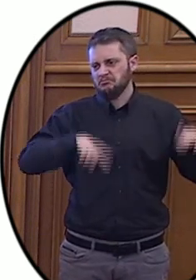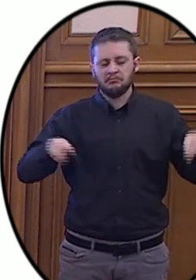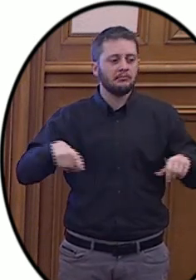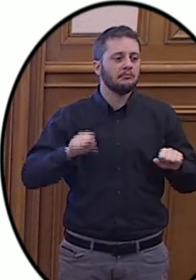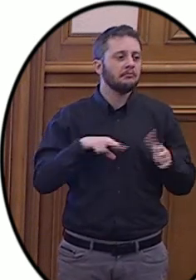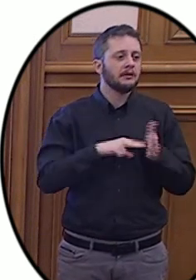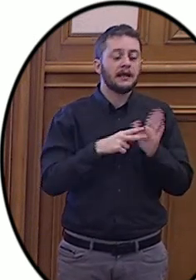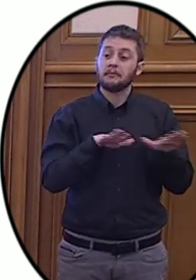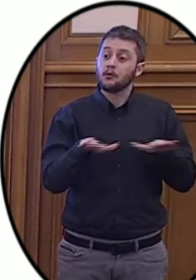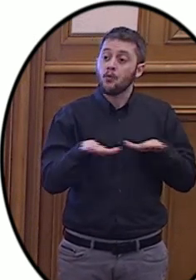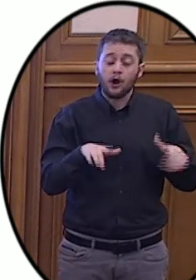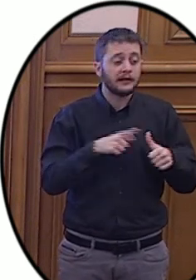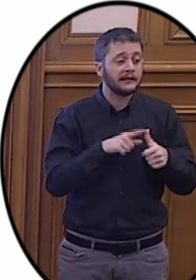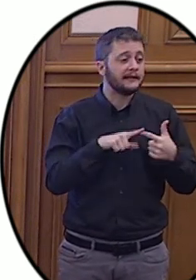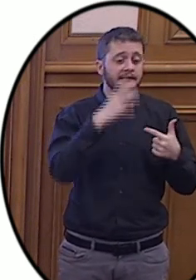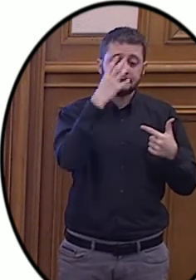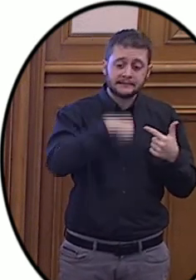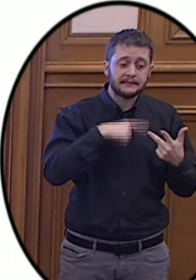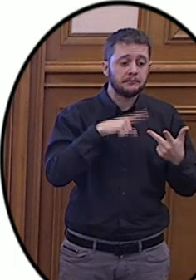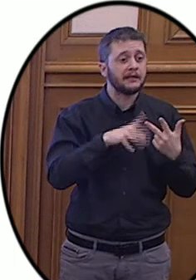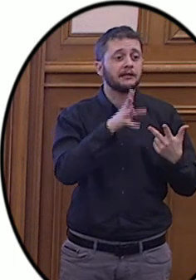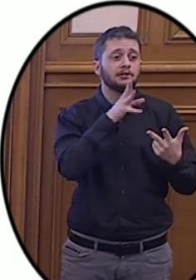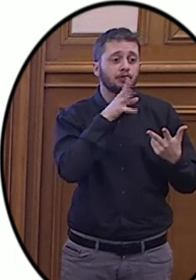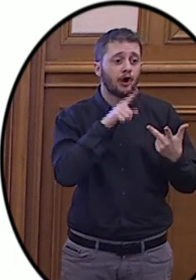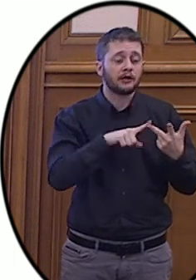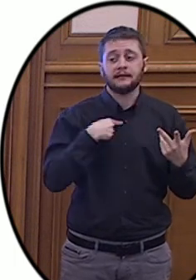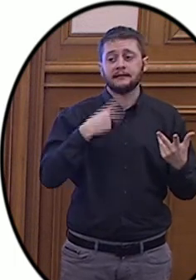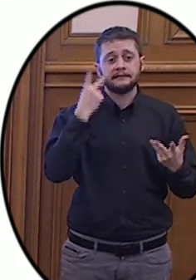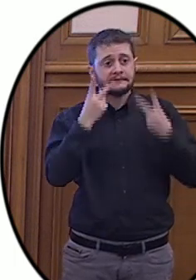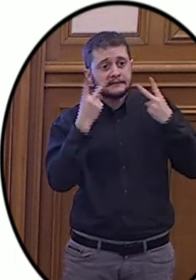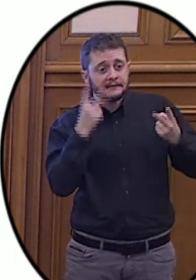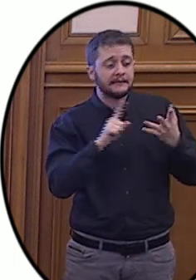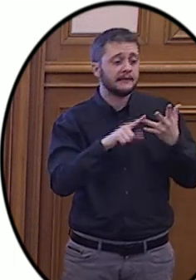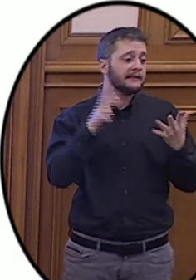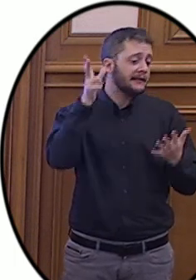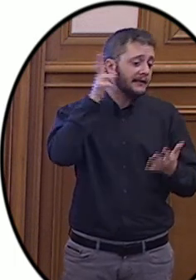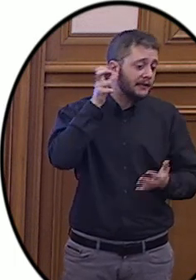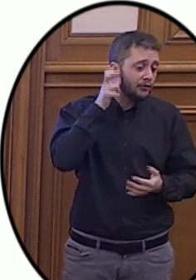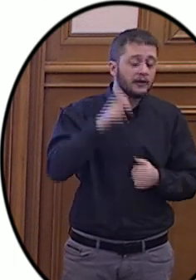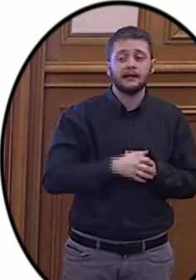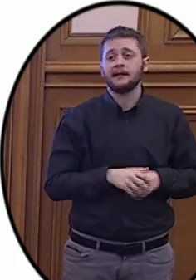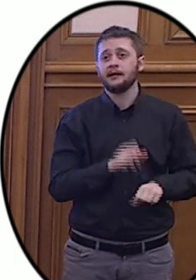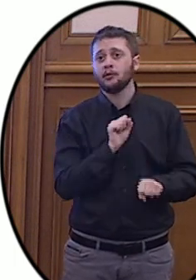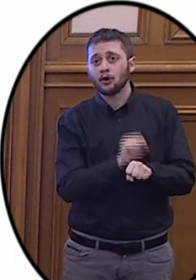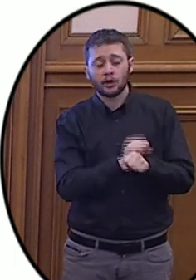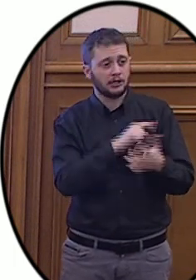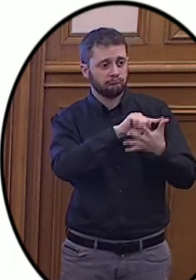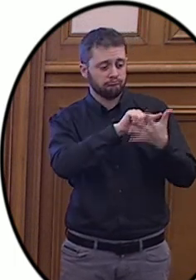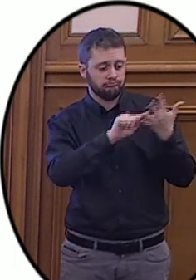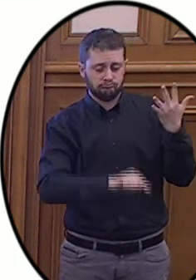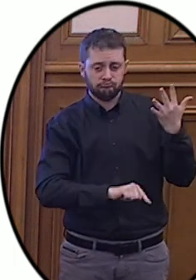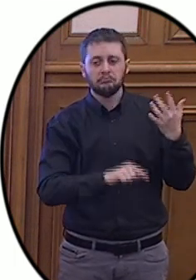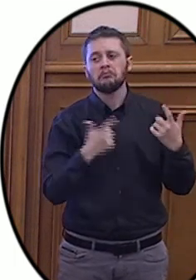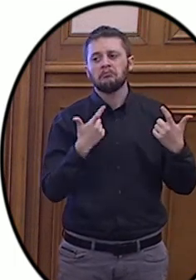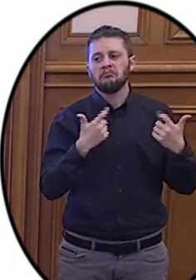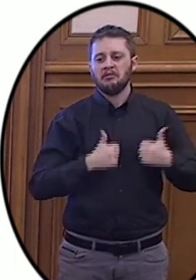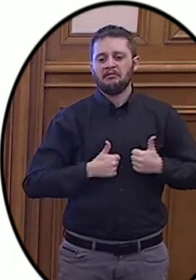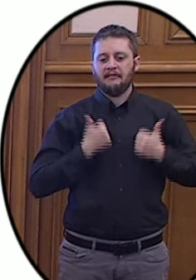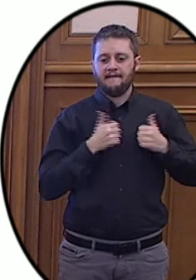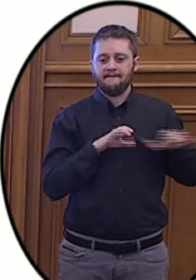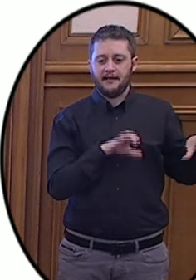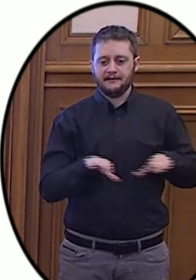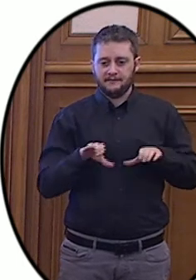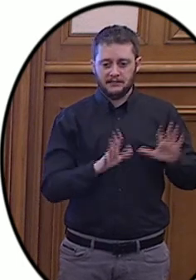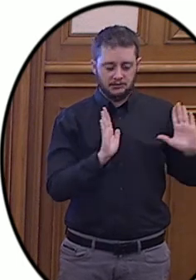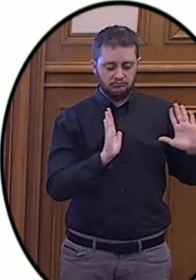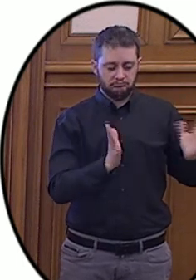walking, sleeping, talking, seeing, hearing, working. And